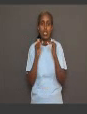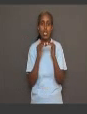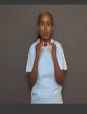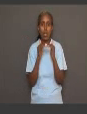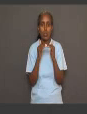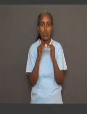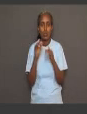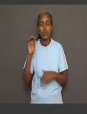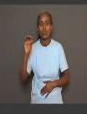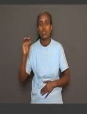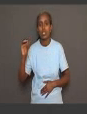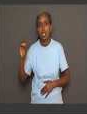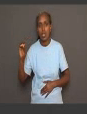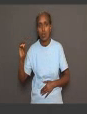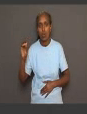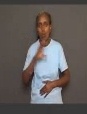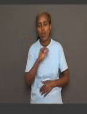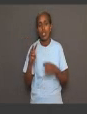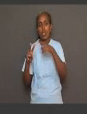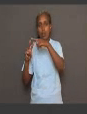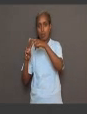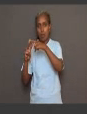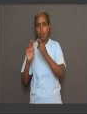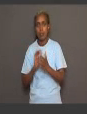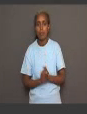to 0 and pi.